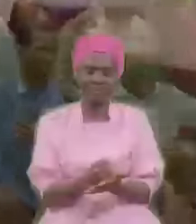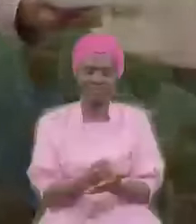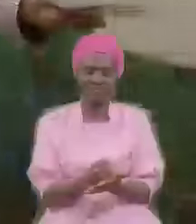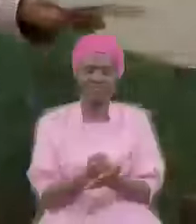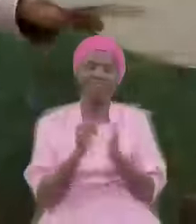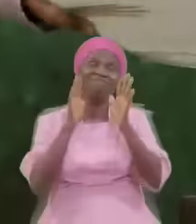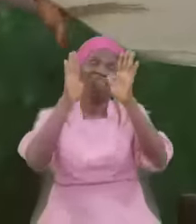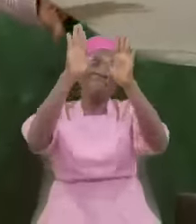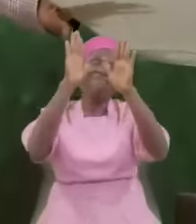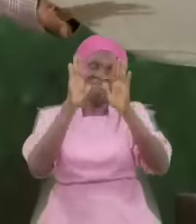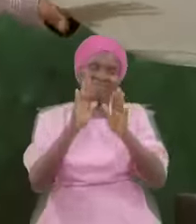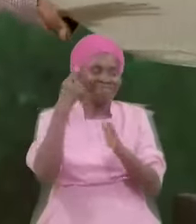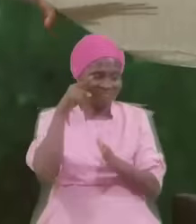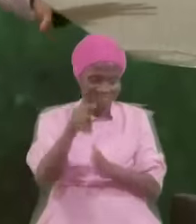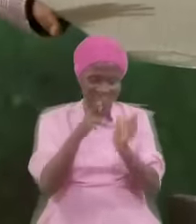Wonder for you.